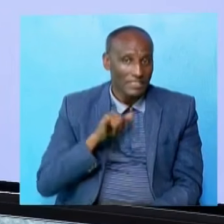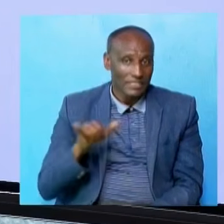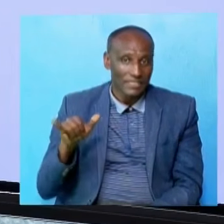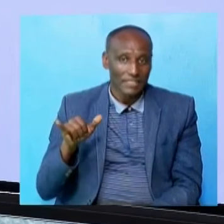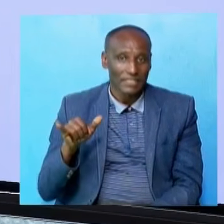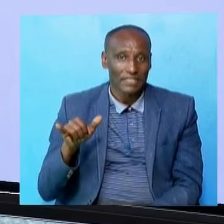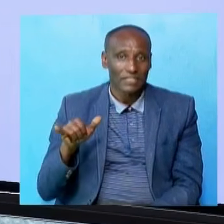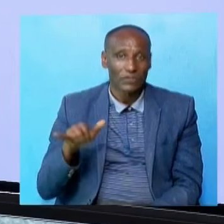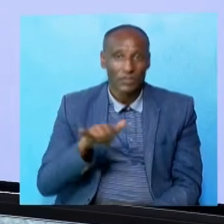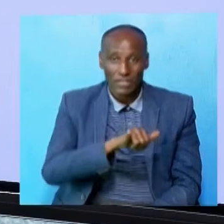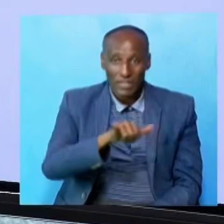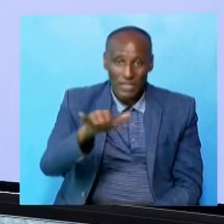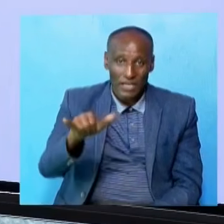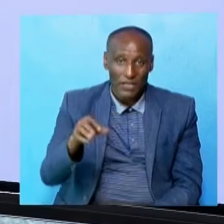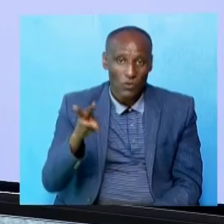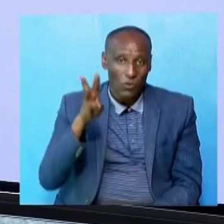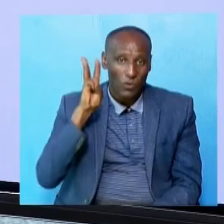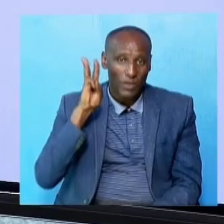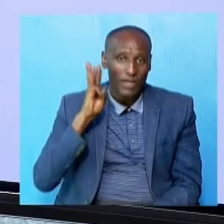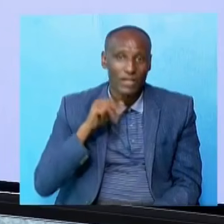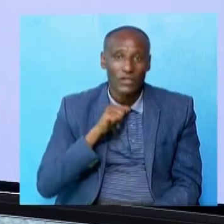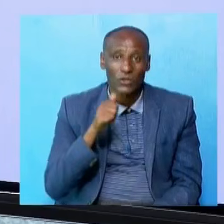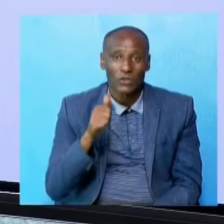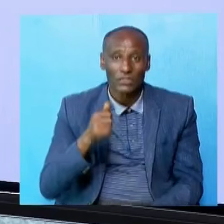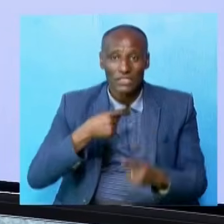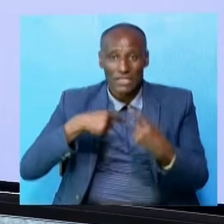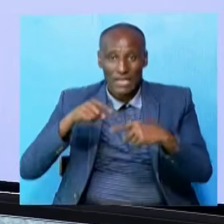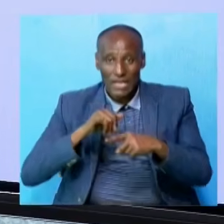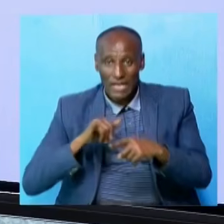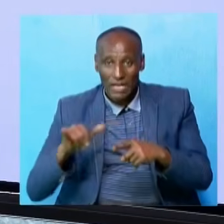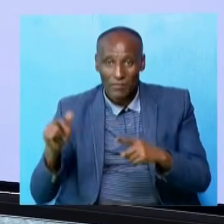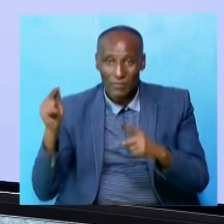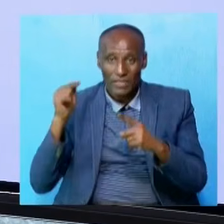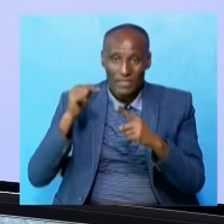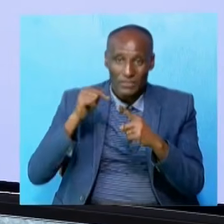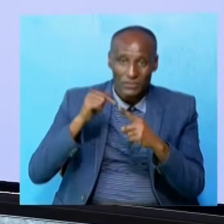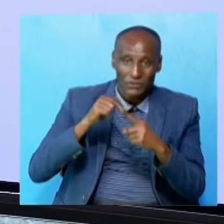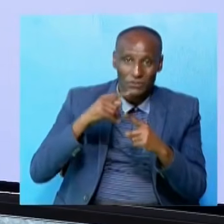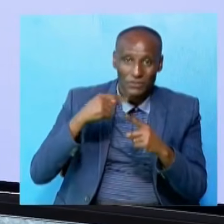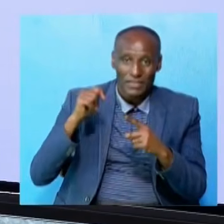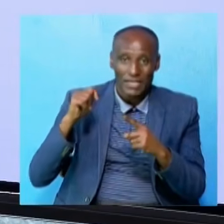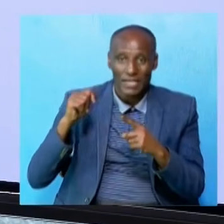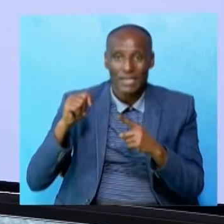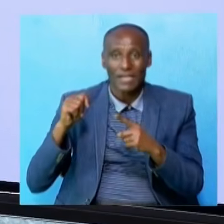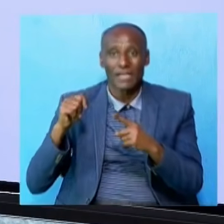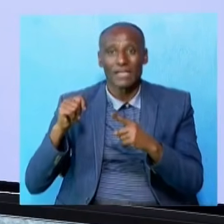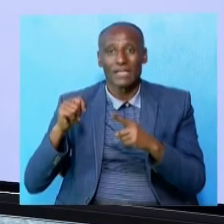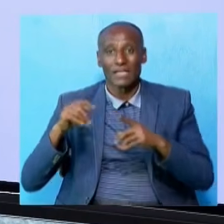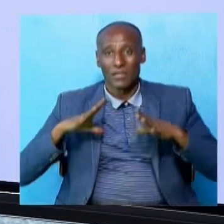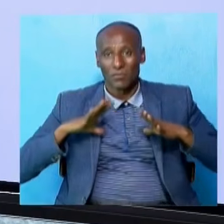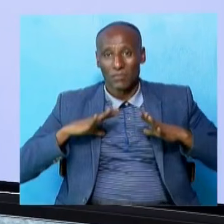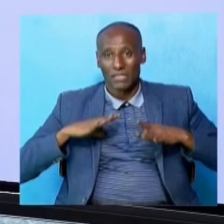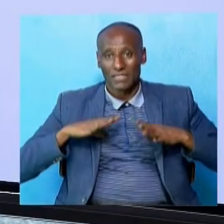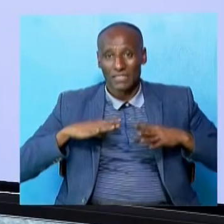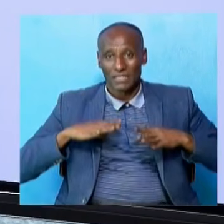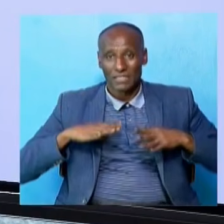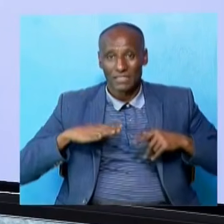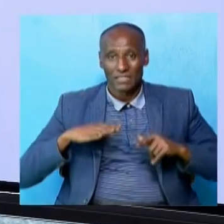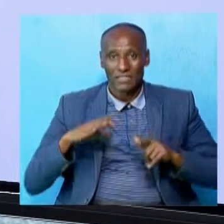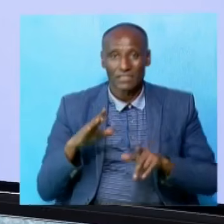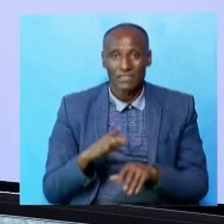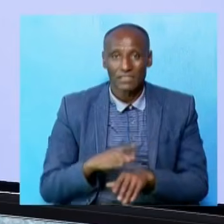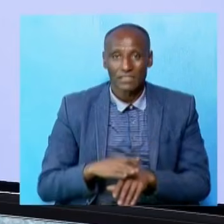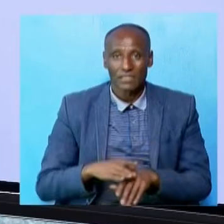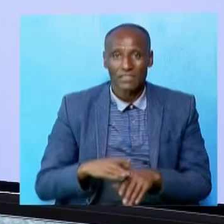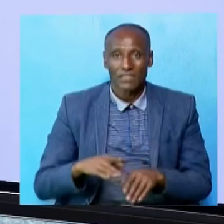to the party. Do you see a strange word? Do you notice that? What